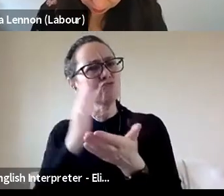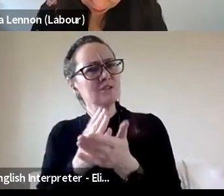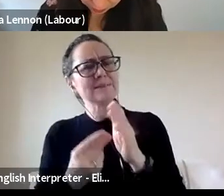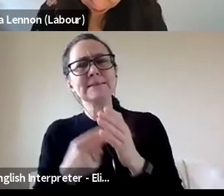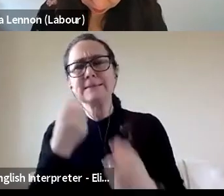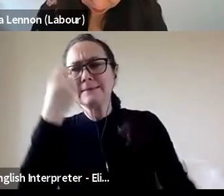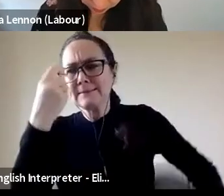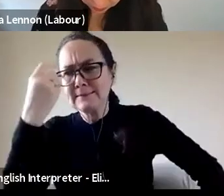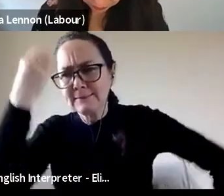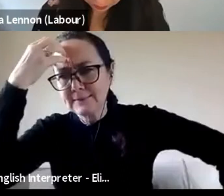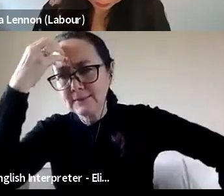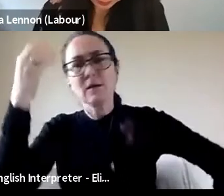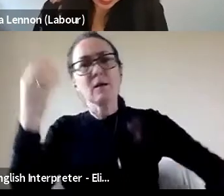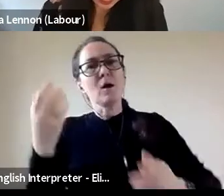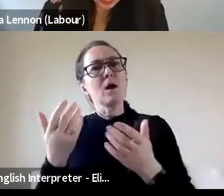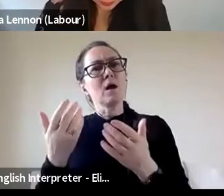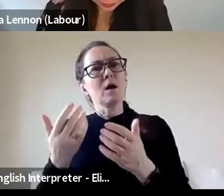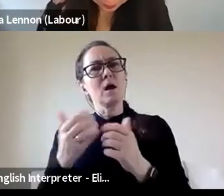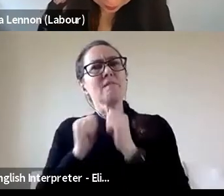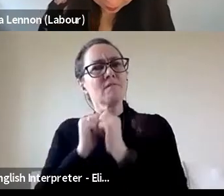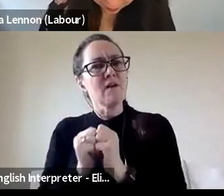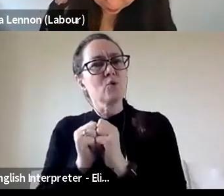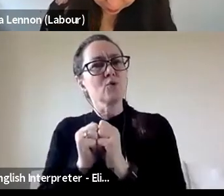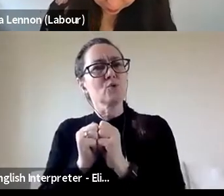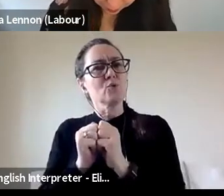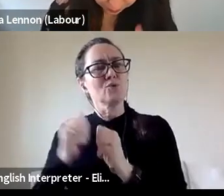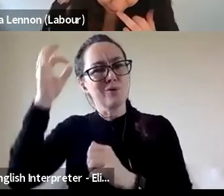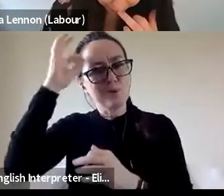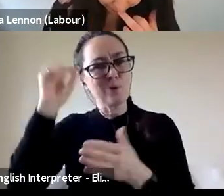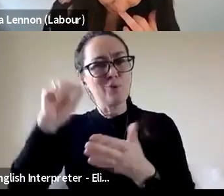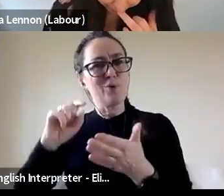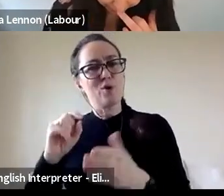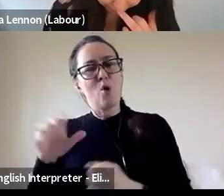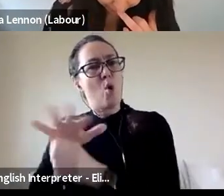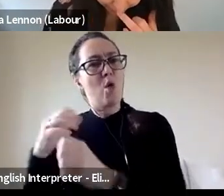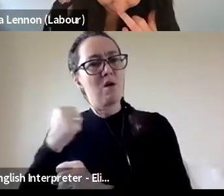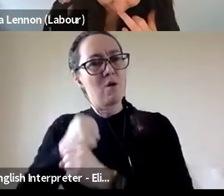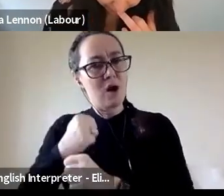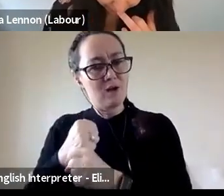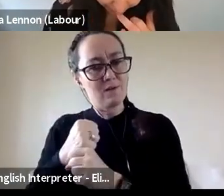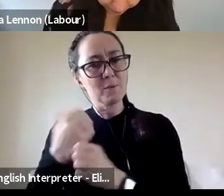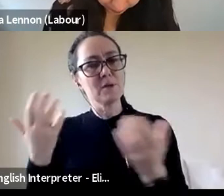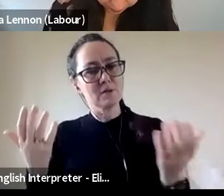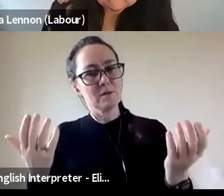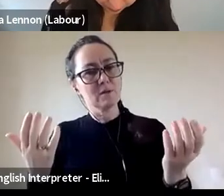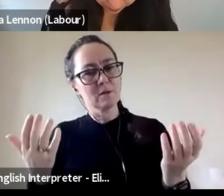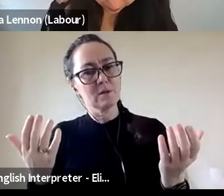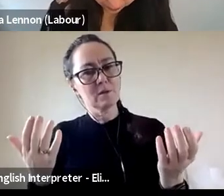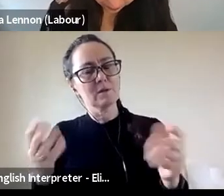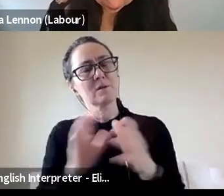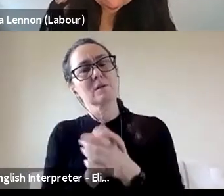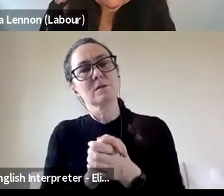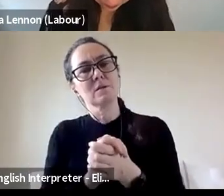that they are funded to do the job that they want to do. But I think it's also highlighting the importance